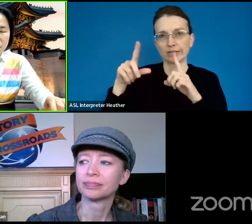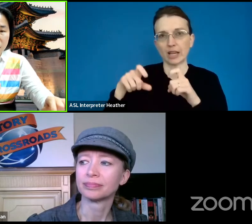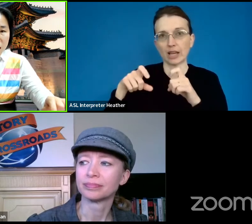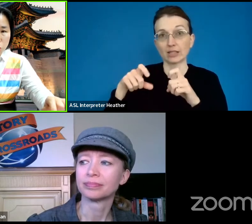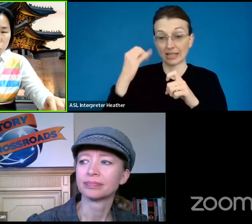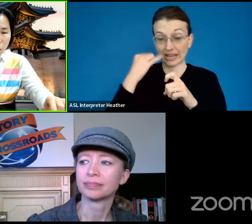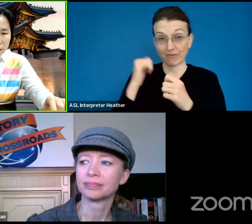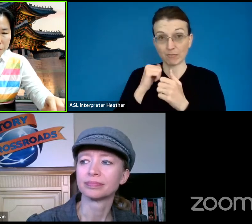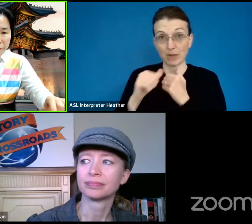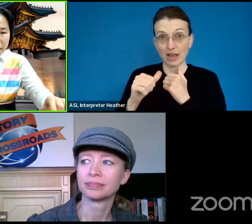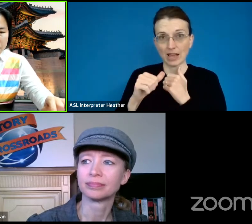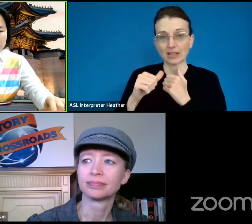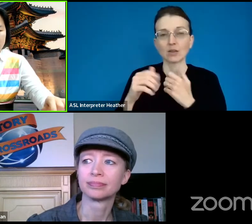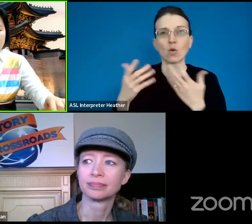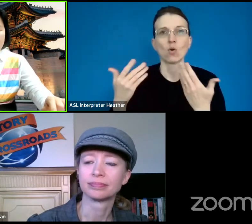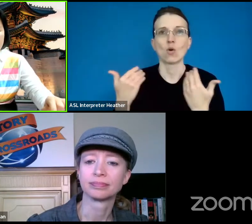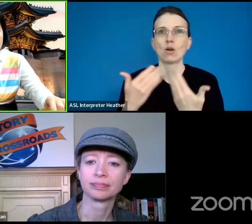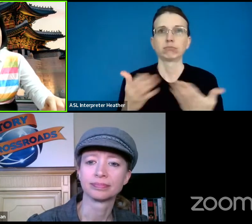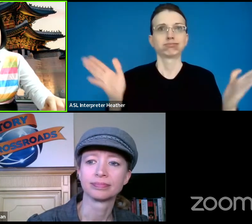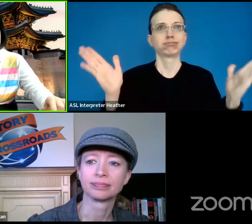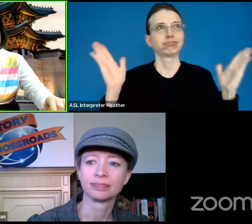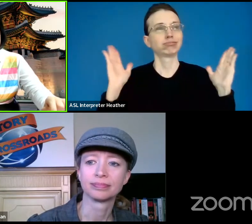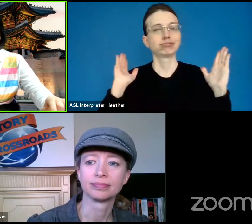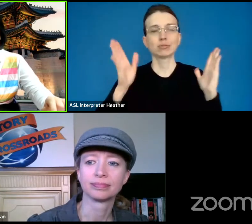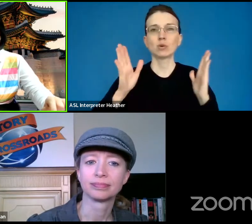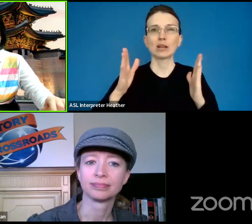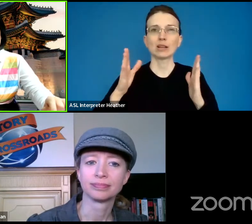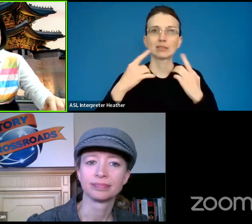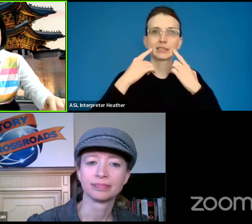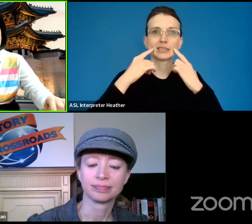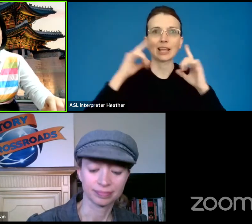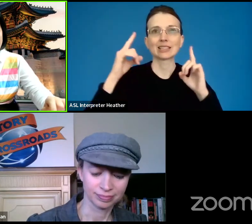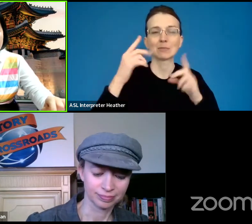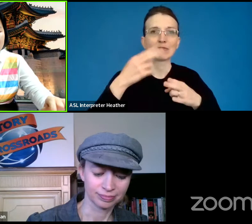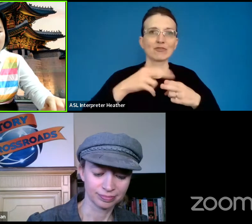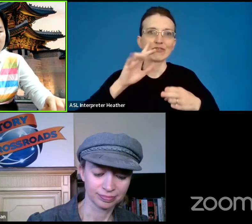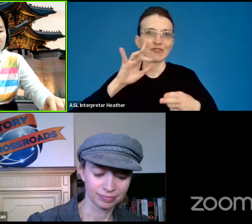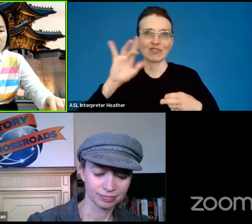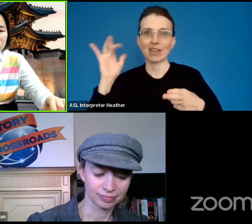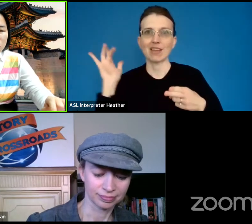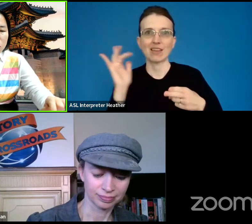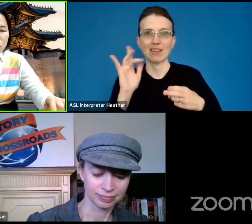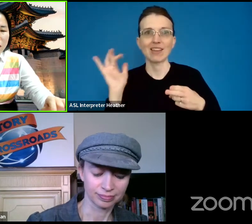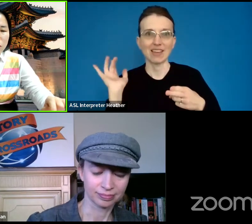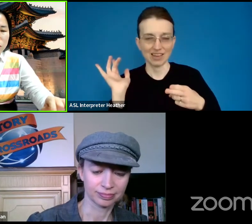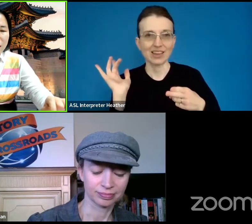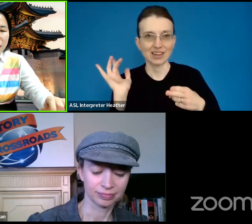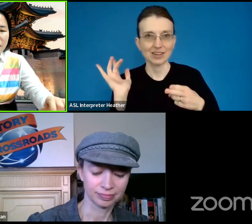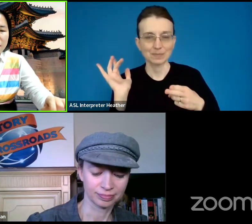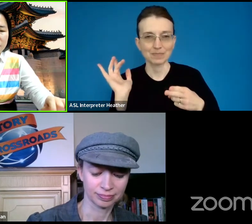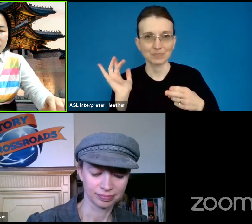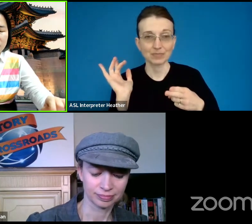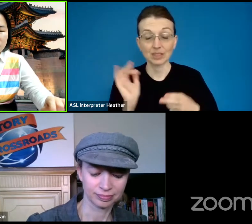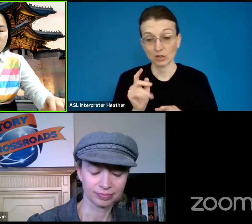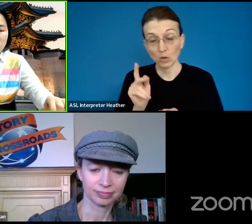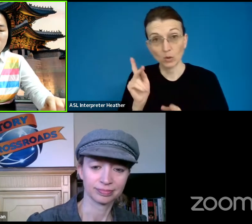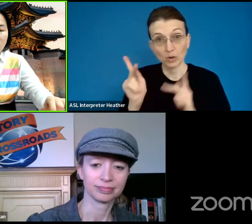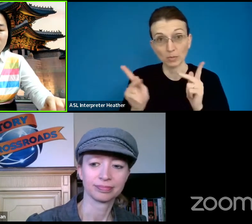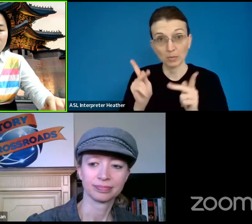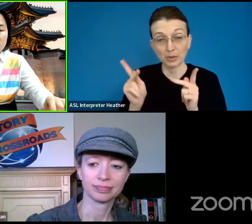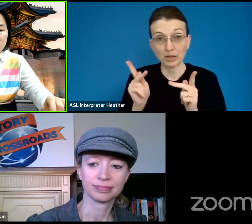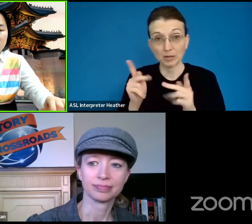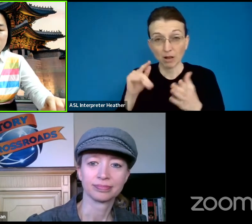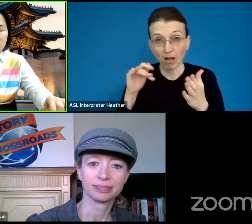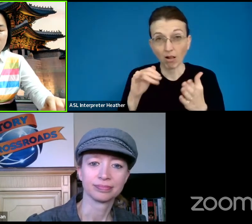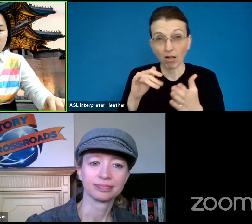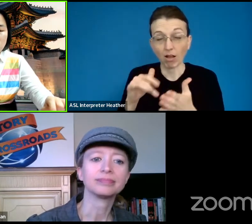success and nationwide fame. In folktales, men who try to take for